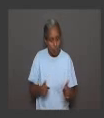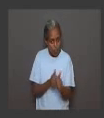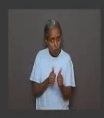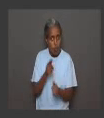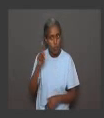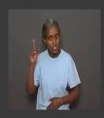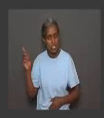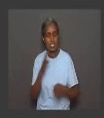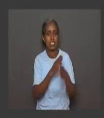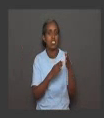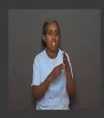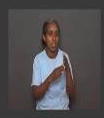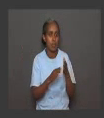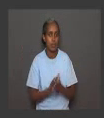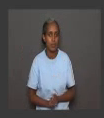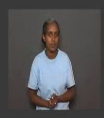these steps.